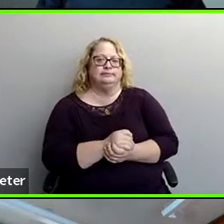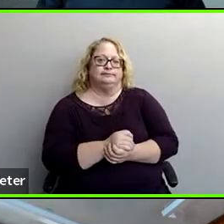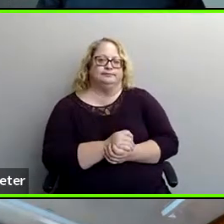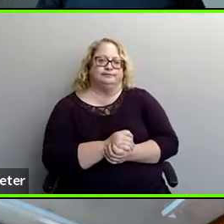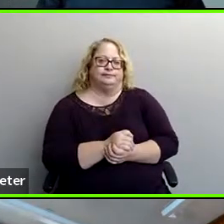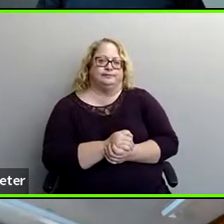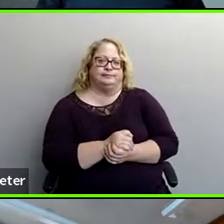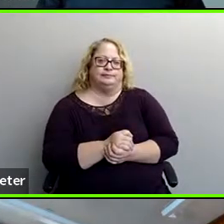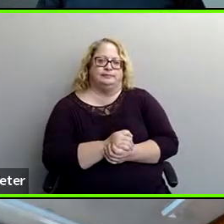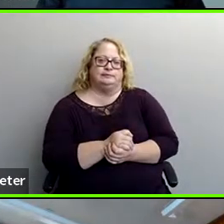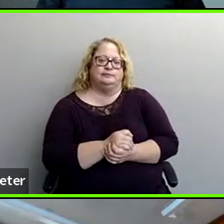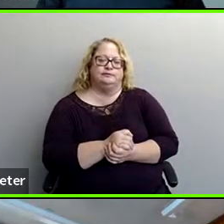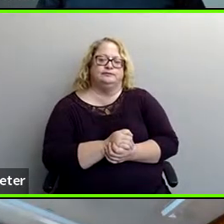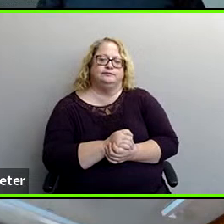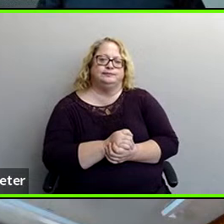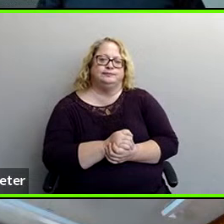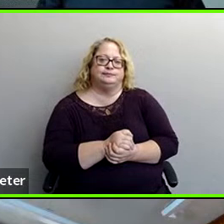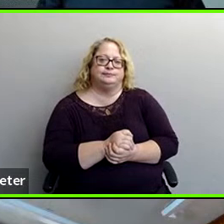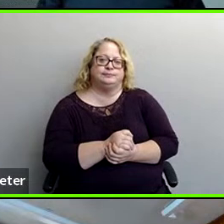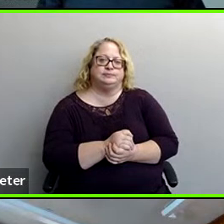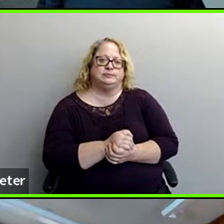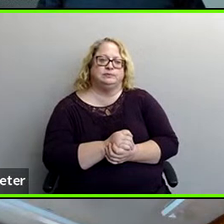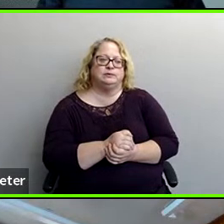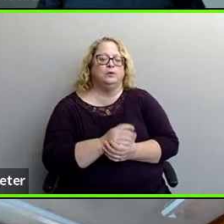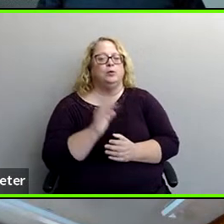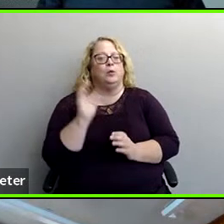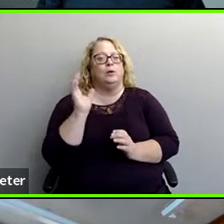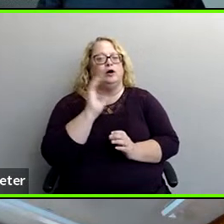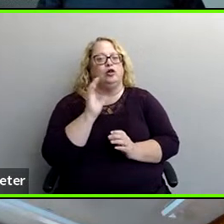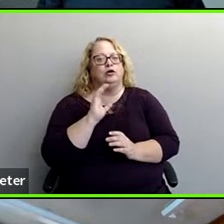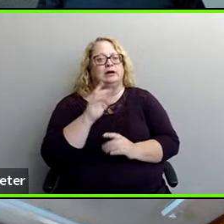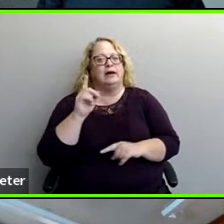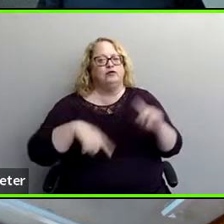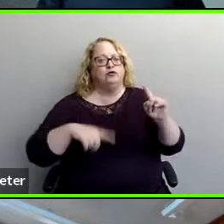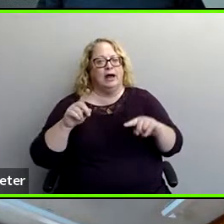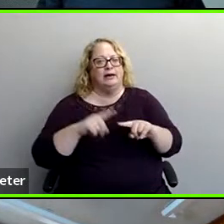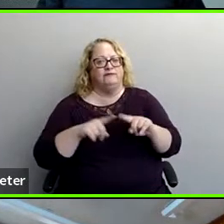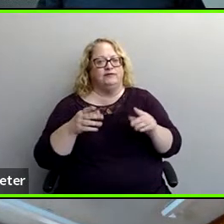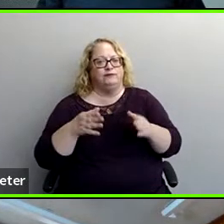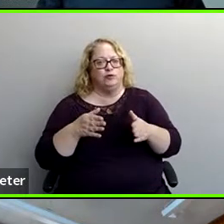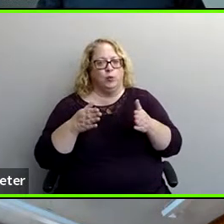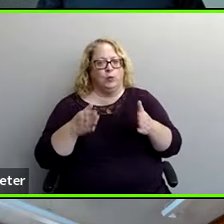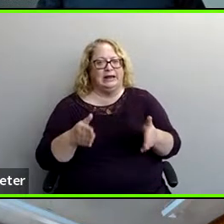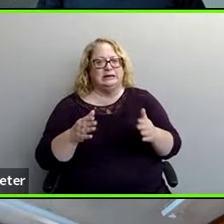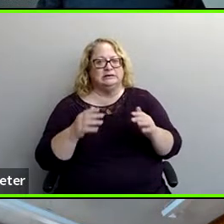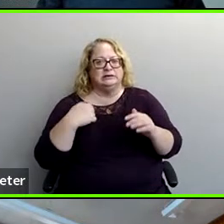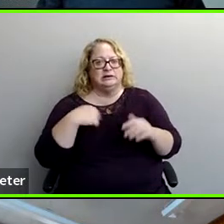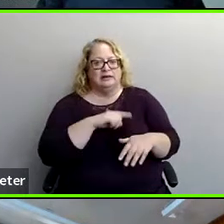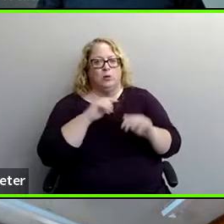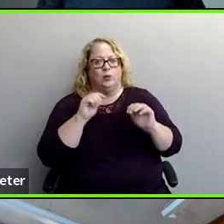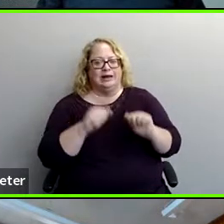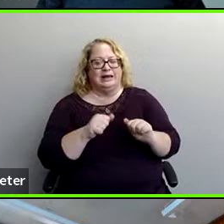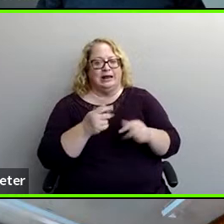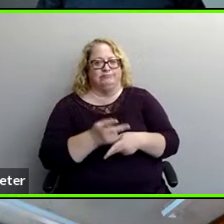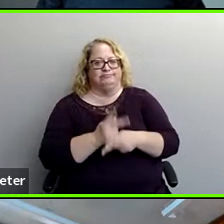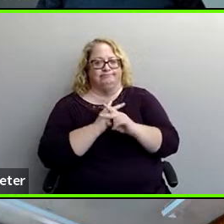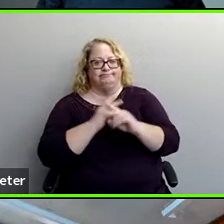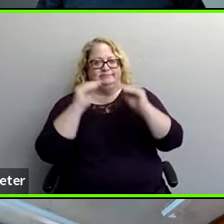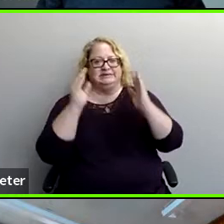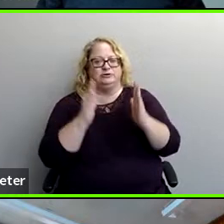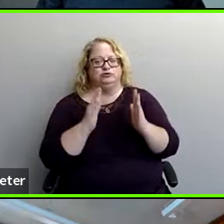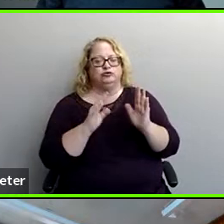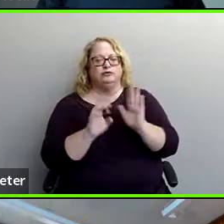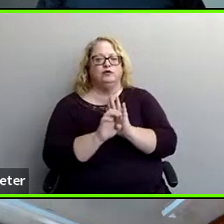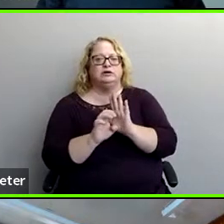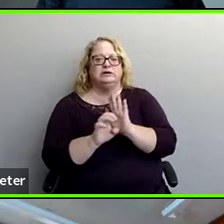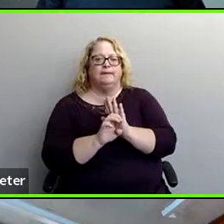what we've done is we've looked at a variety of different ways we can retain teachers. So,